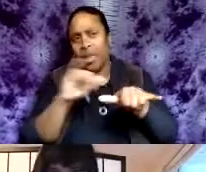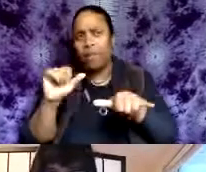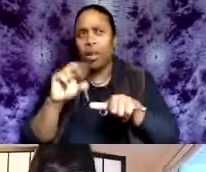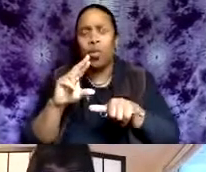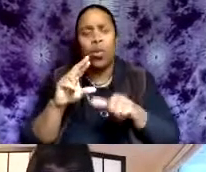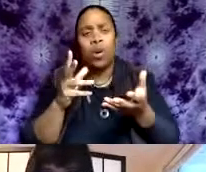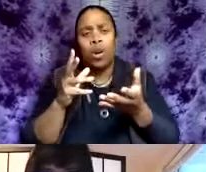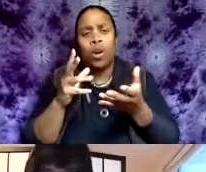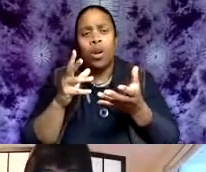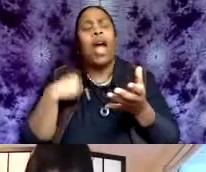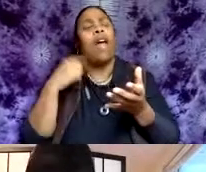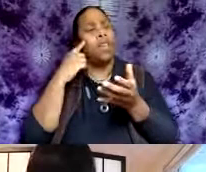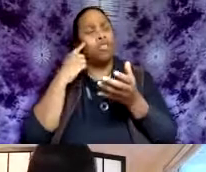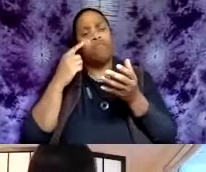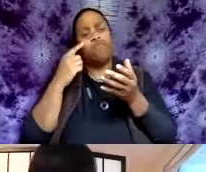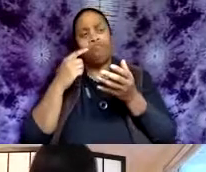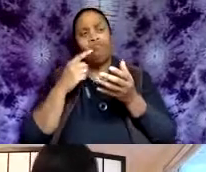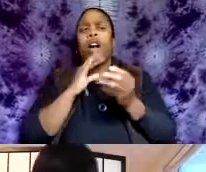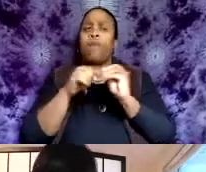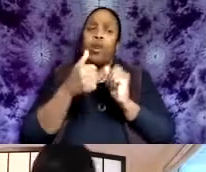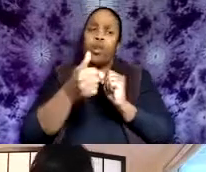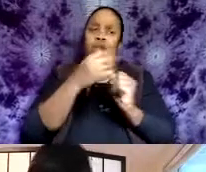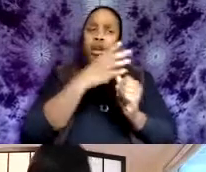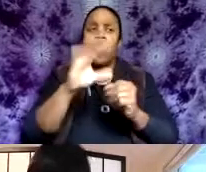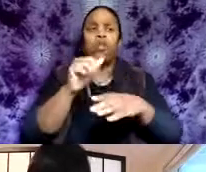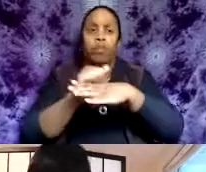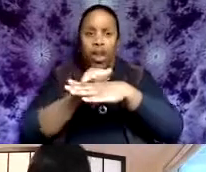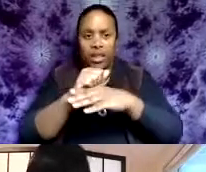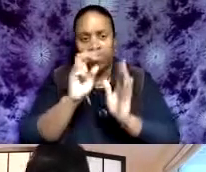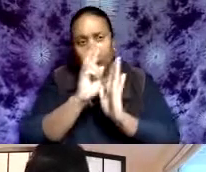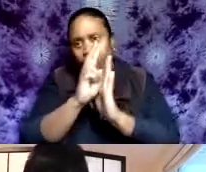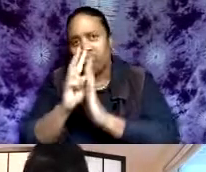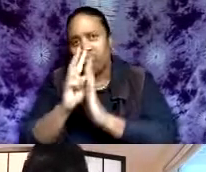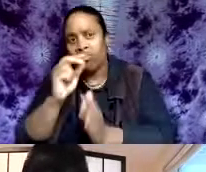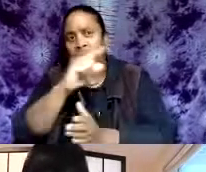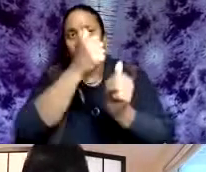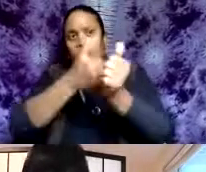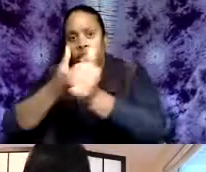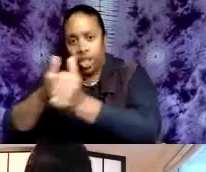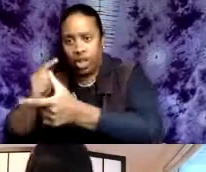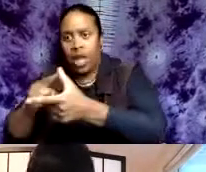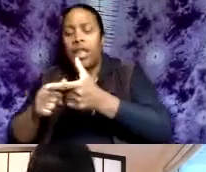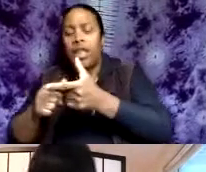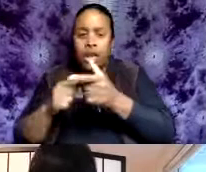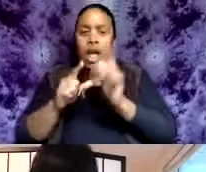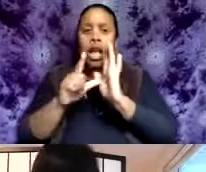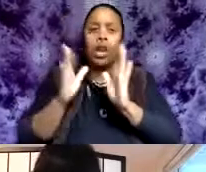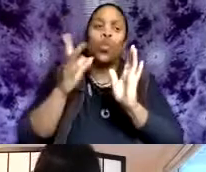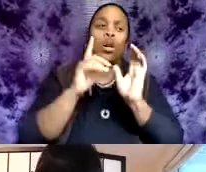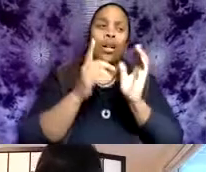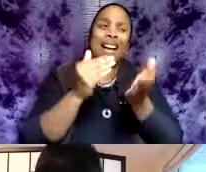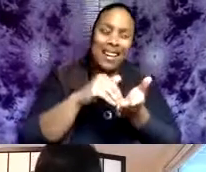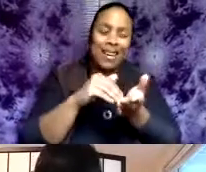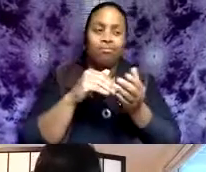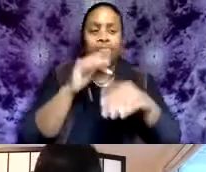let's just talk about ourselves and our modalities briefly, so about 2 minutes, and then we'll go around afterwards and talk about disentangling from toxic relationships, so people get to know a